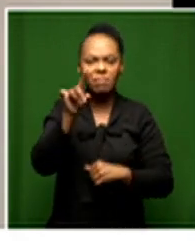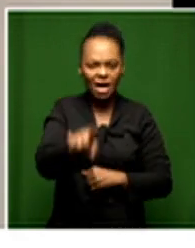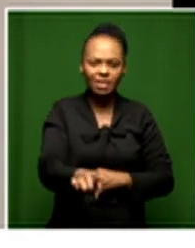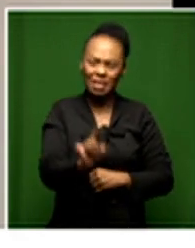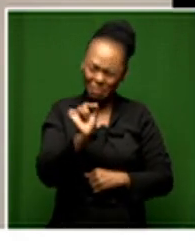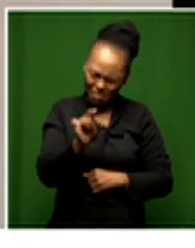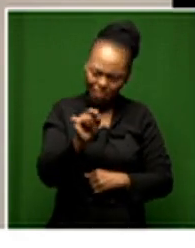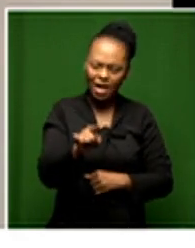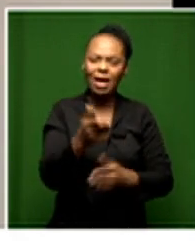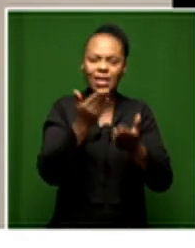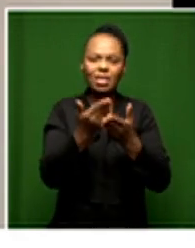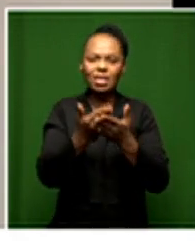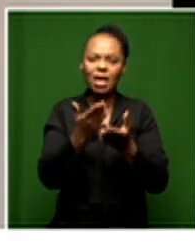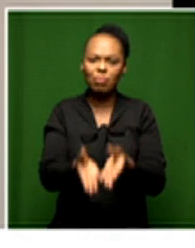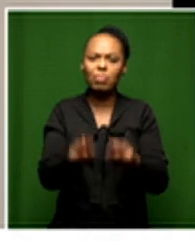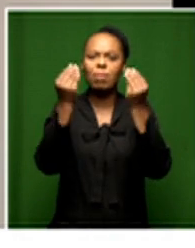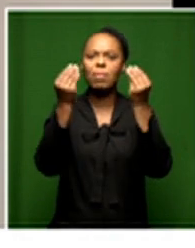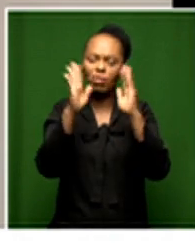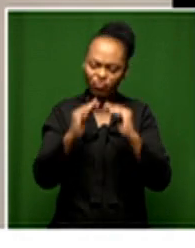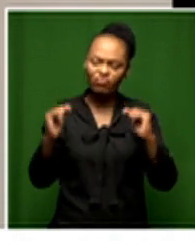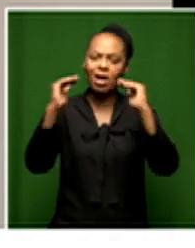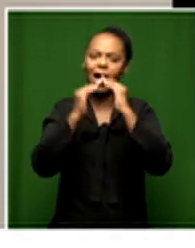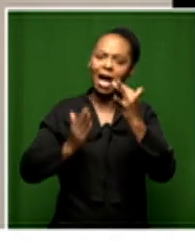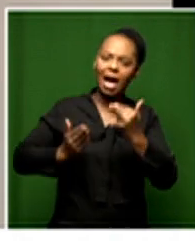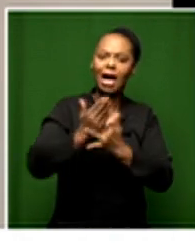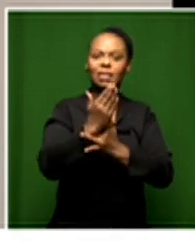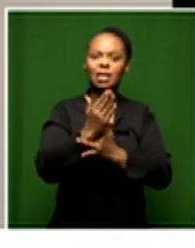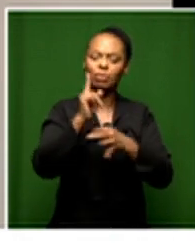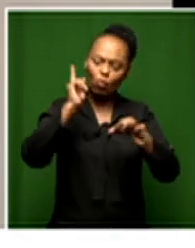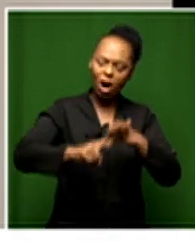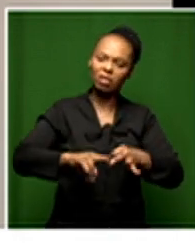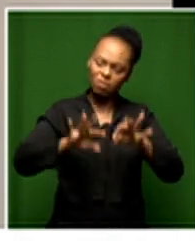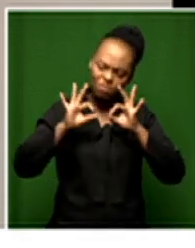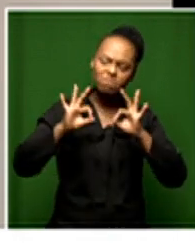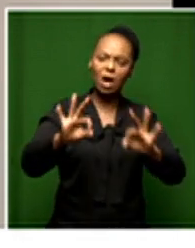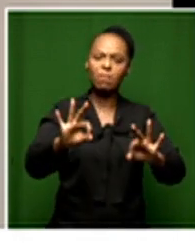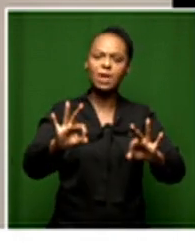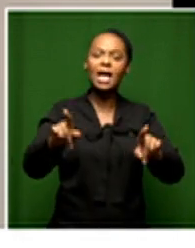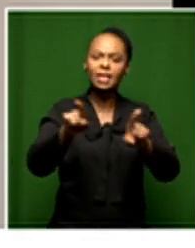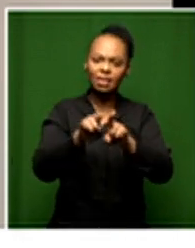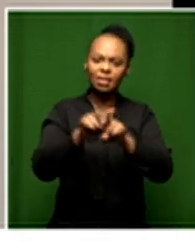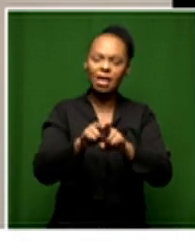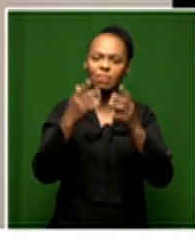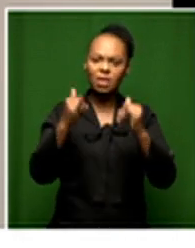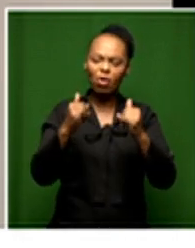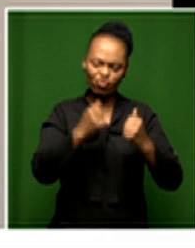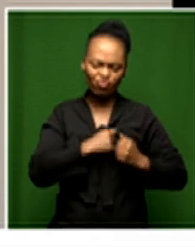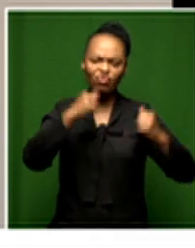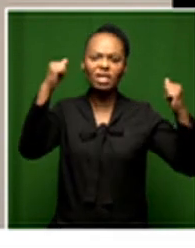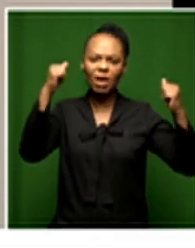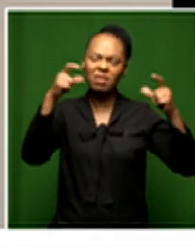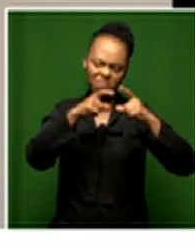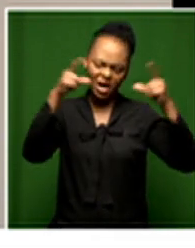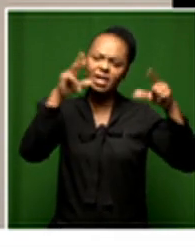to generate some equitable access and a good quality of the product and also high transparency